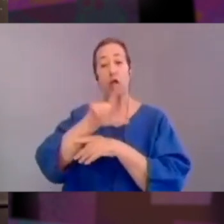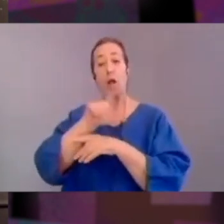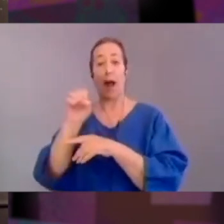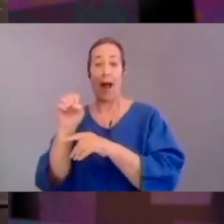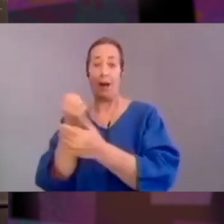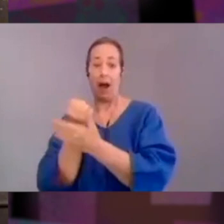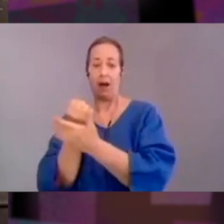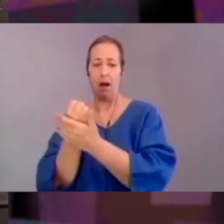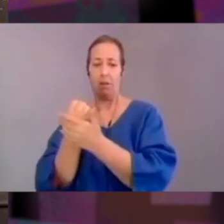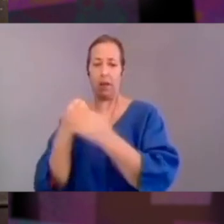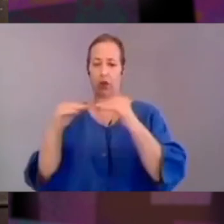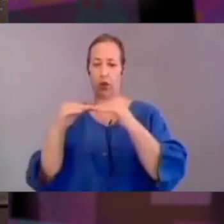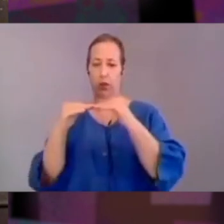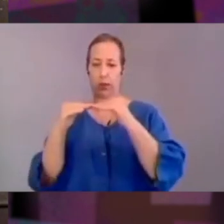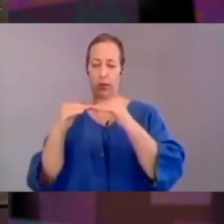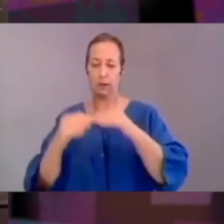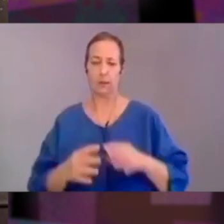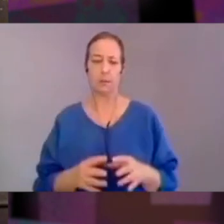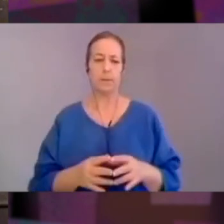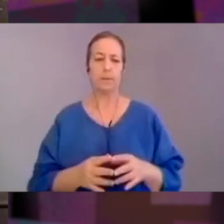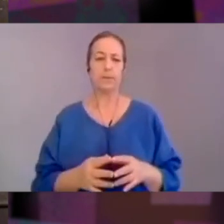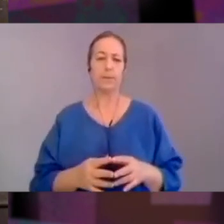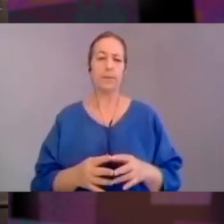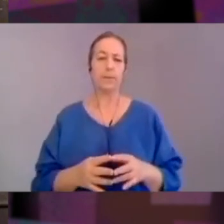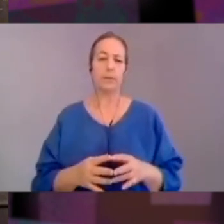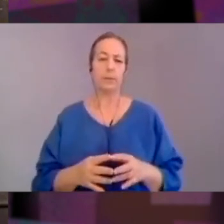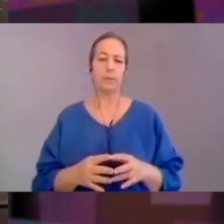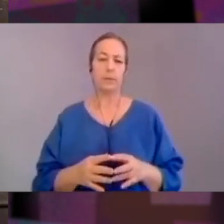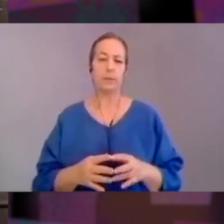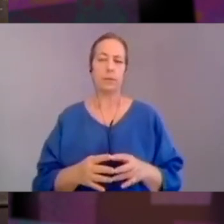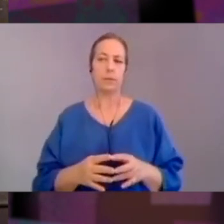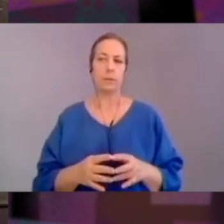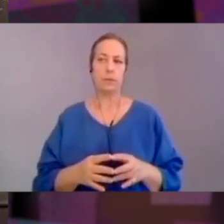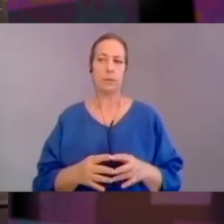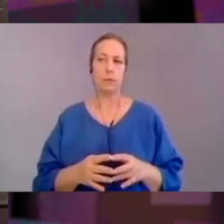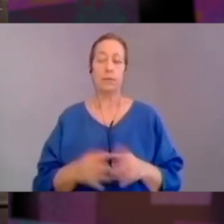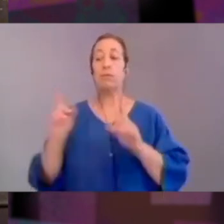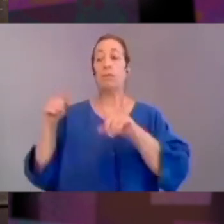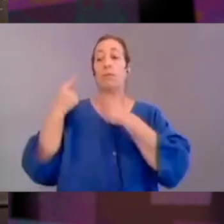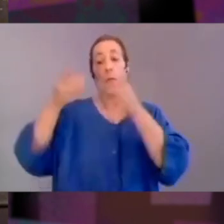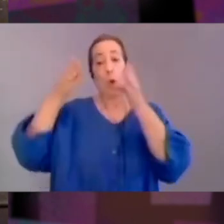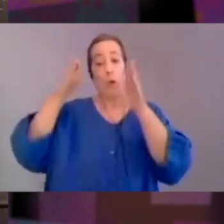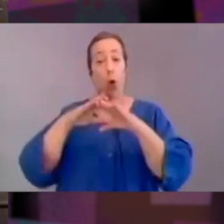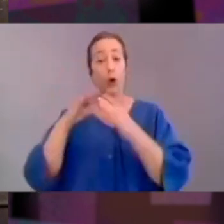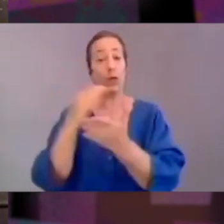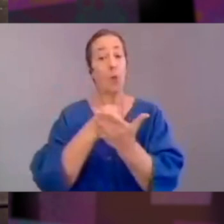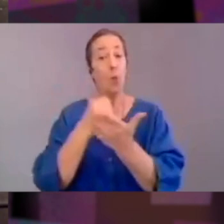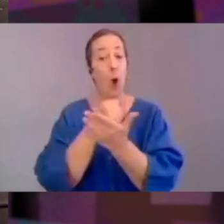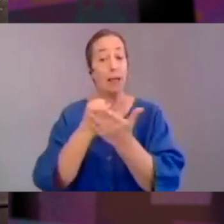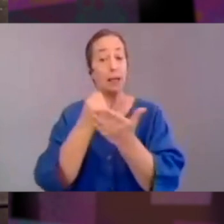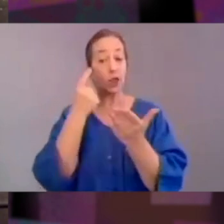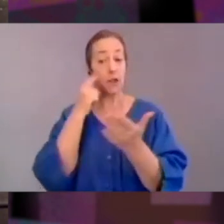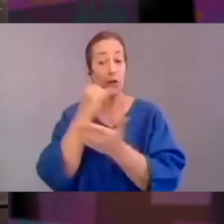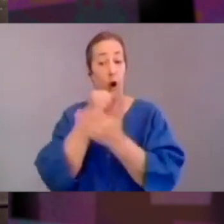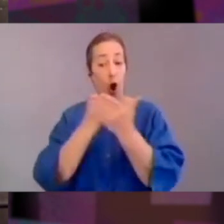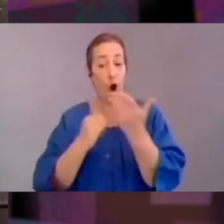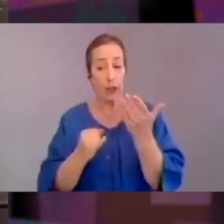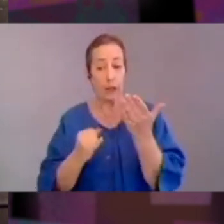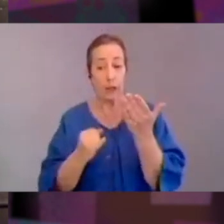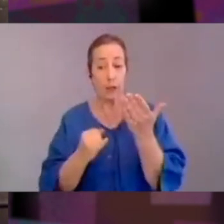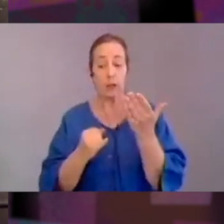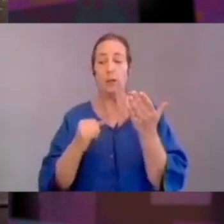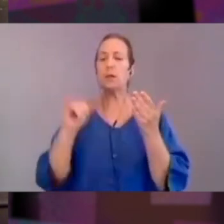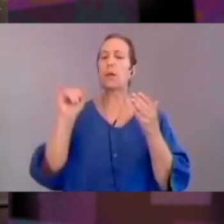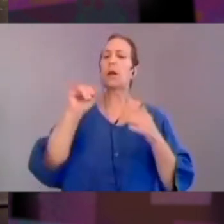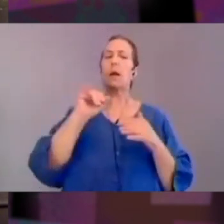of our recent work has focused on thriving wage and labor conditions for artists, led by initiatives like Creating New Futures,